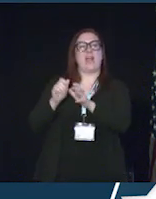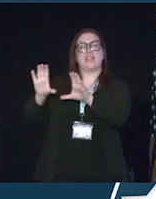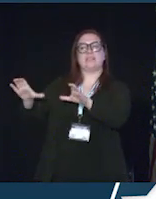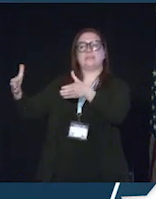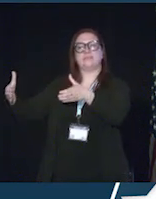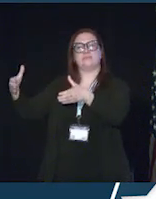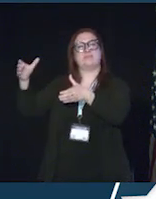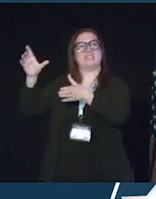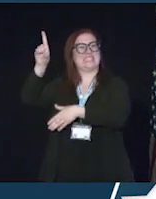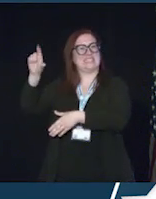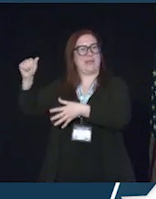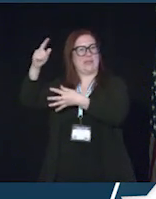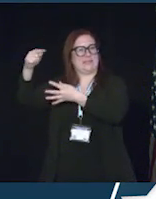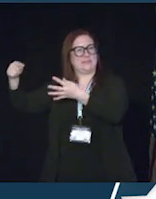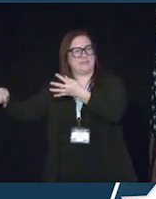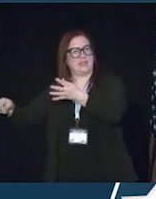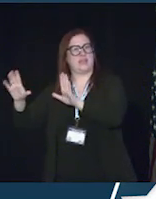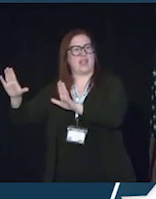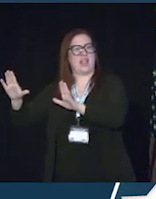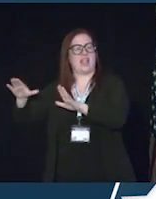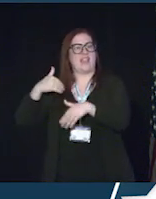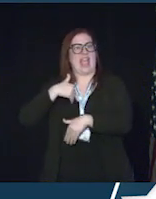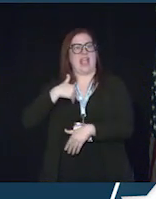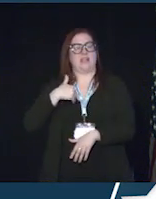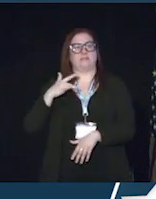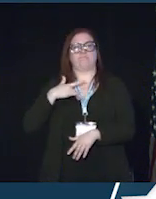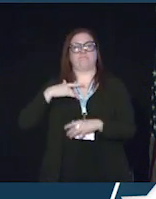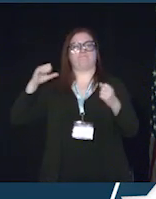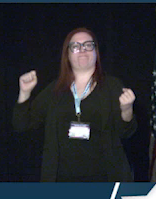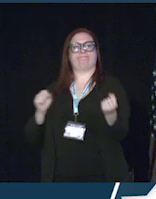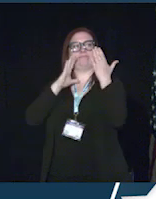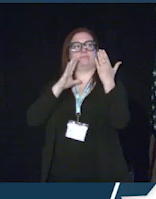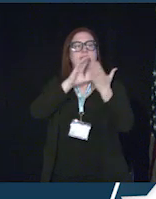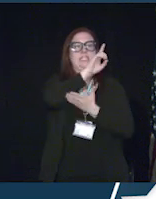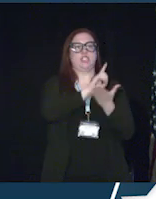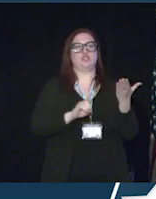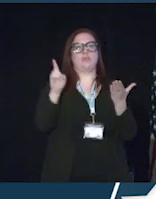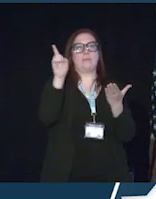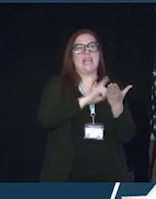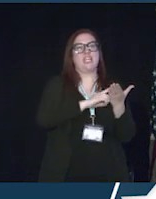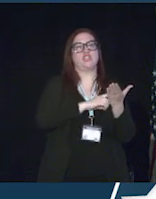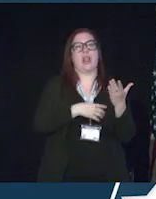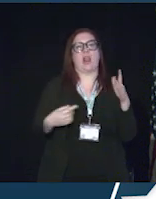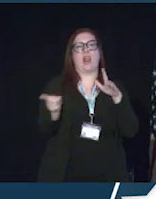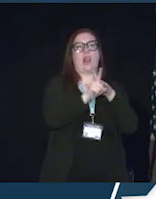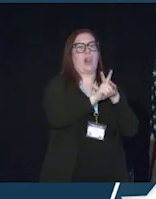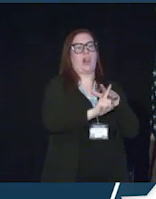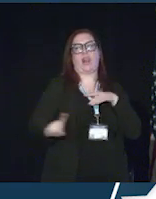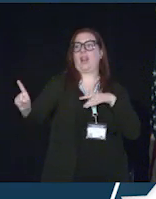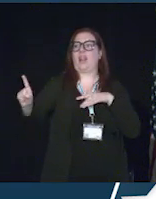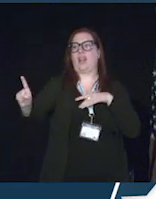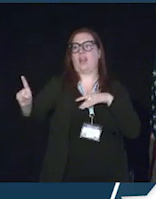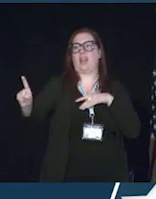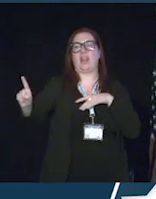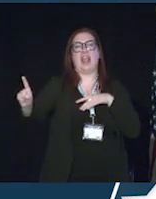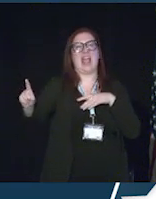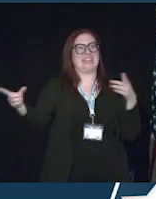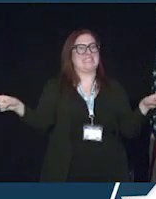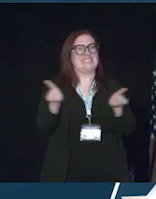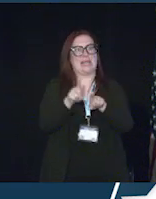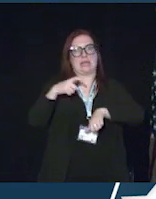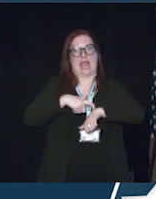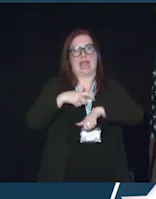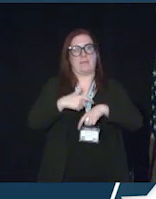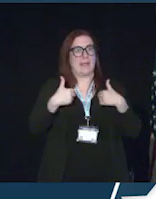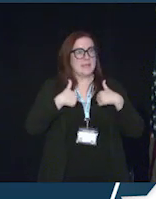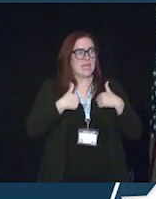disabilities have had to face discrimination, exclusion, and worse. I am